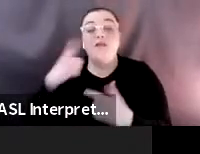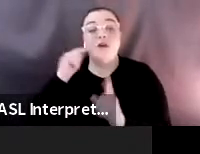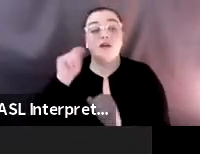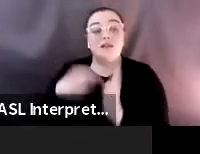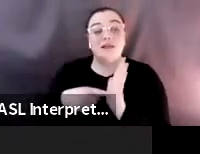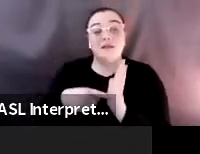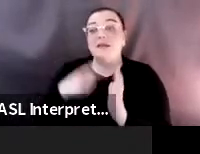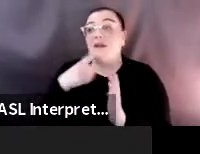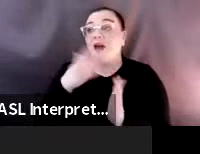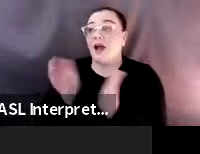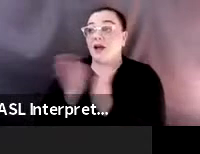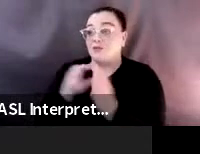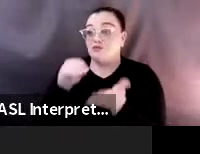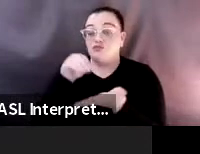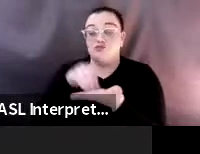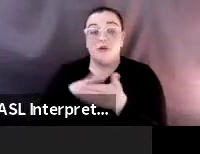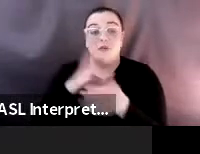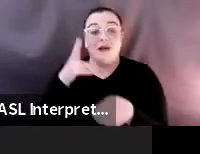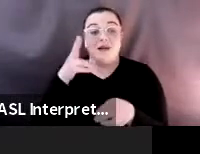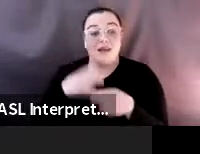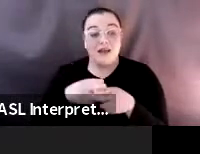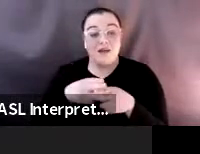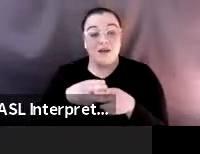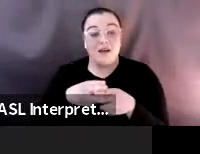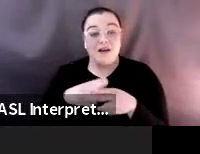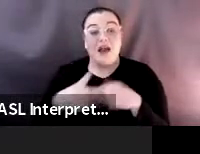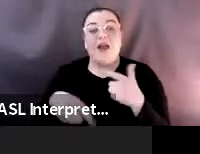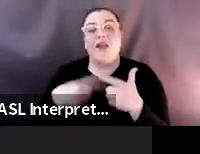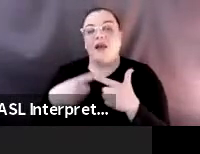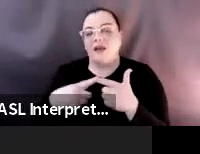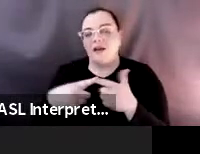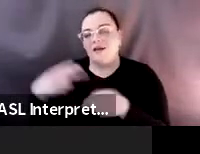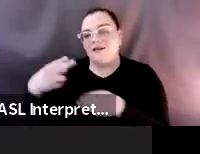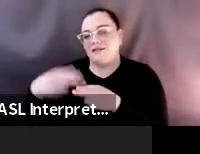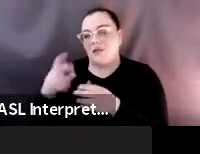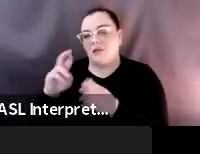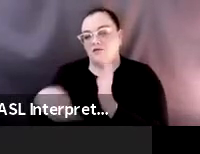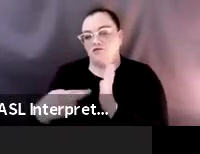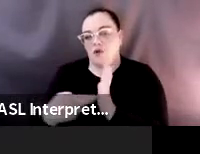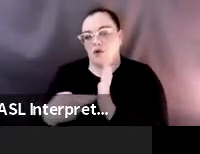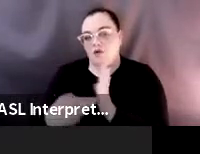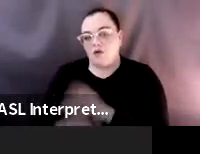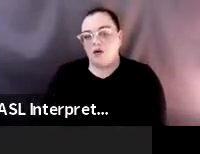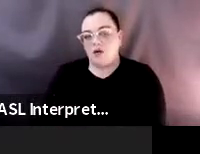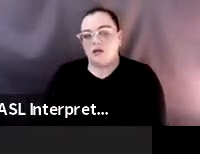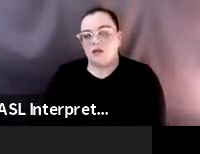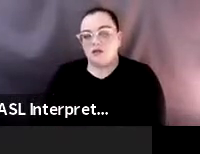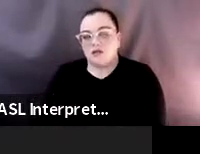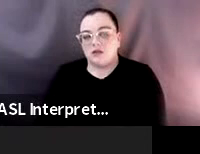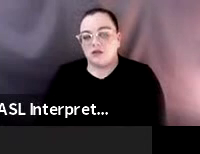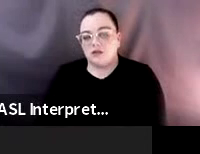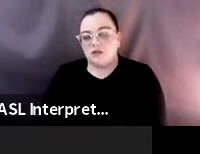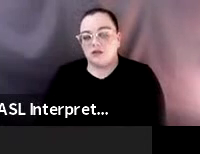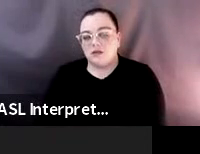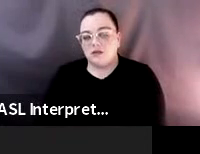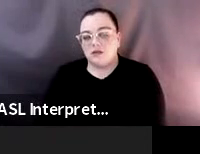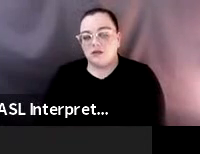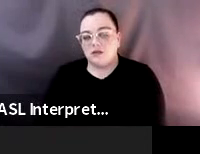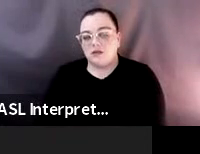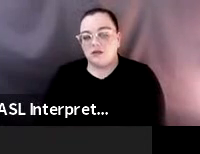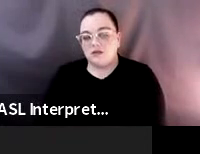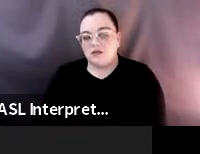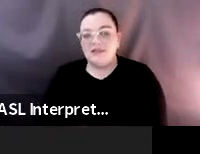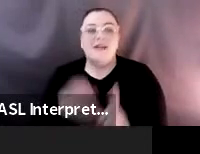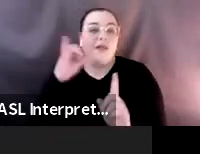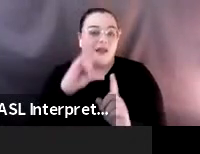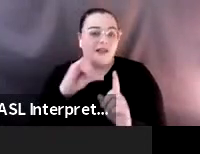name and then the name of the role. So that was Car Shopper. So that's going to be my project